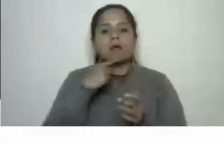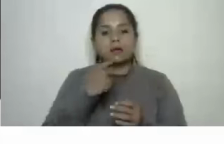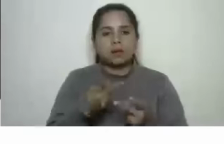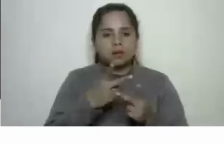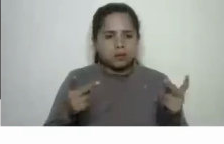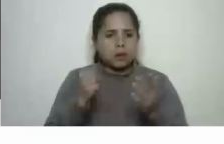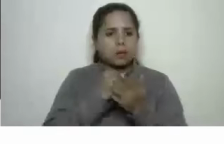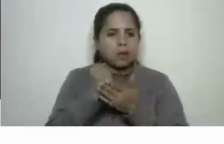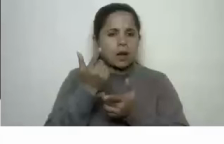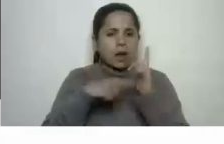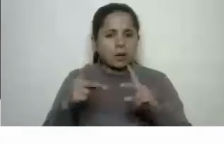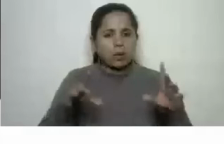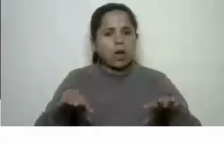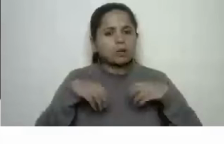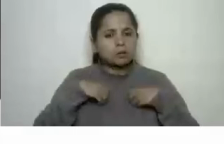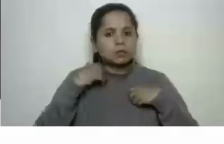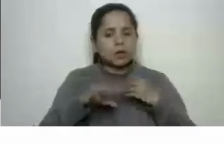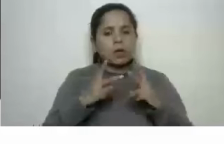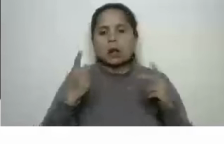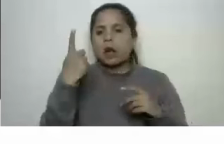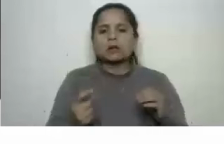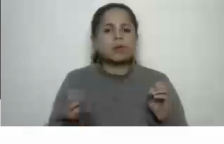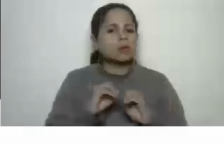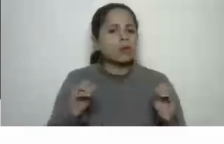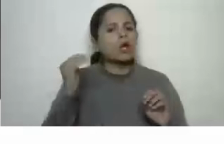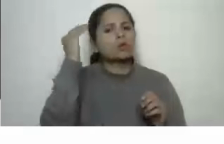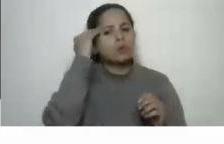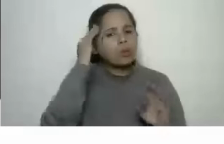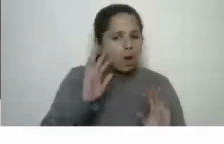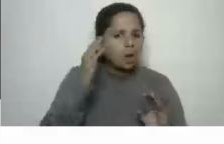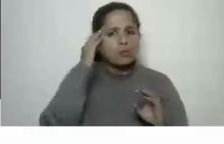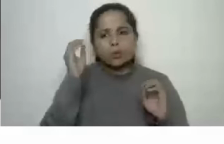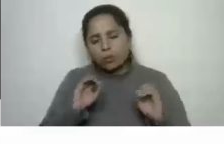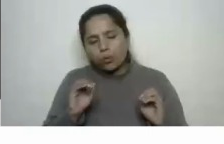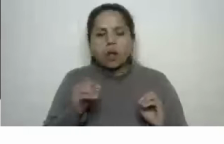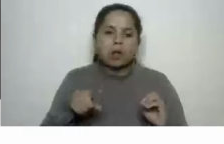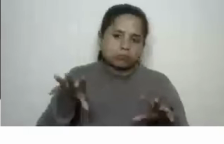practices are adopted almost without exception, knowingly or unknowingly.